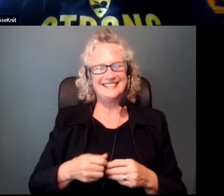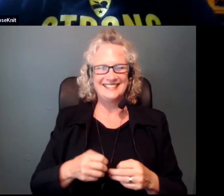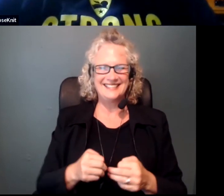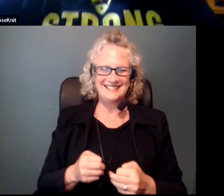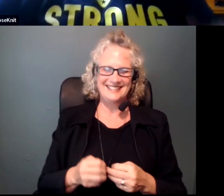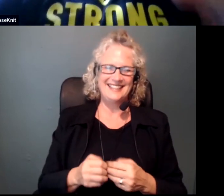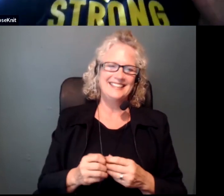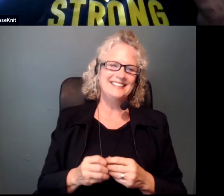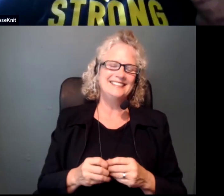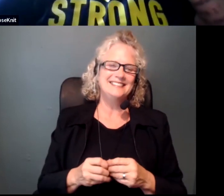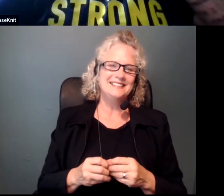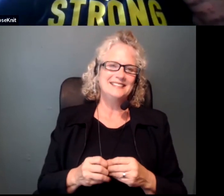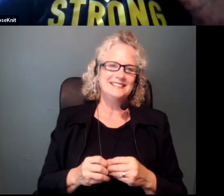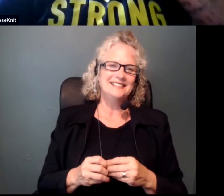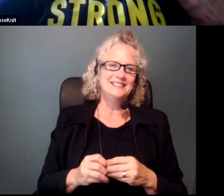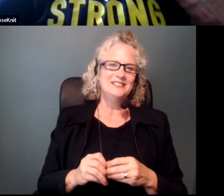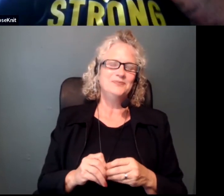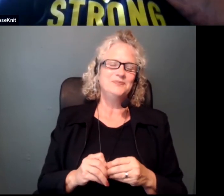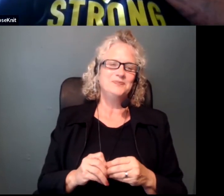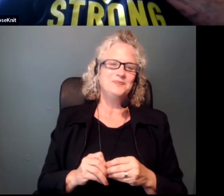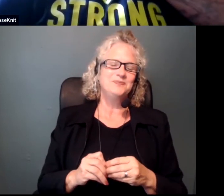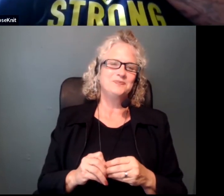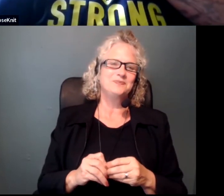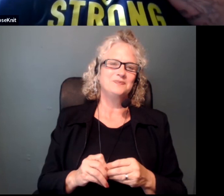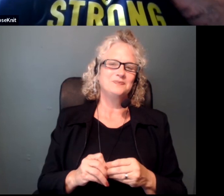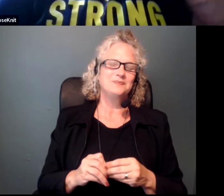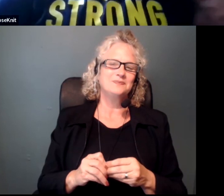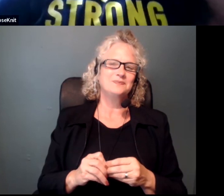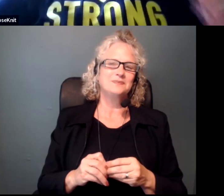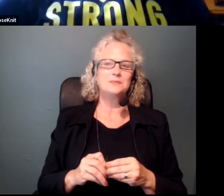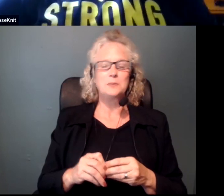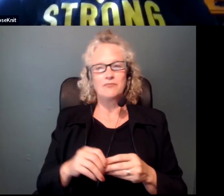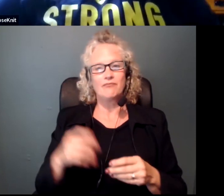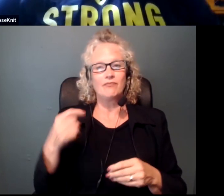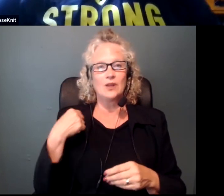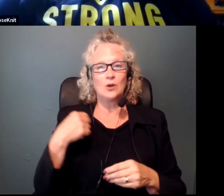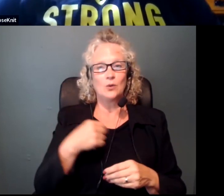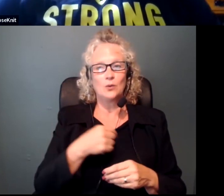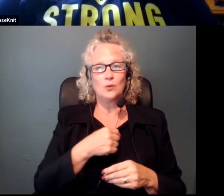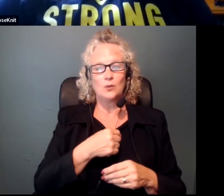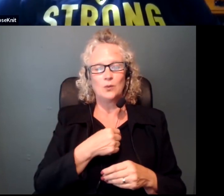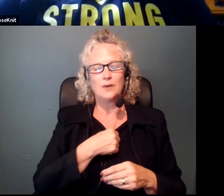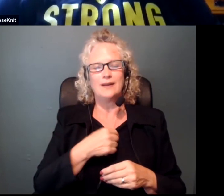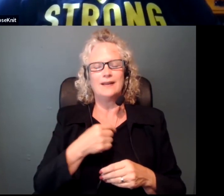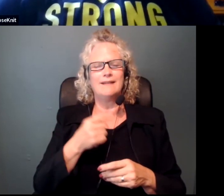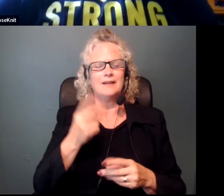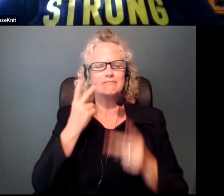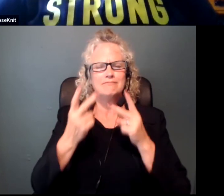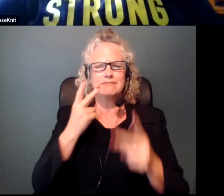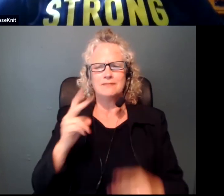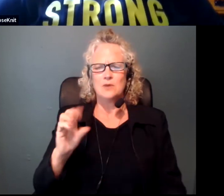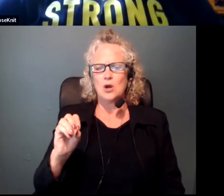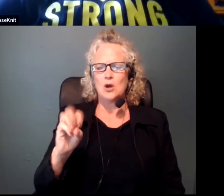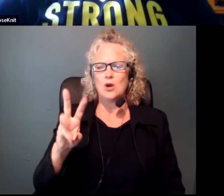bit after. Okay, sounds good. So we will often hear the term own home used when someone